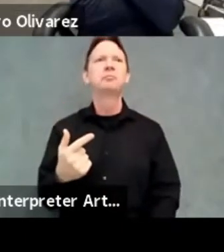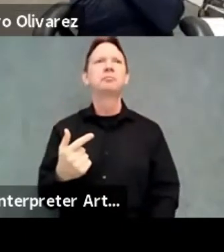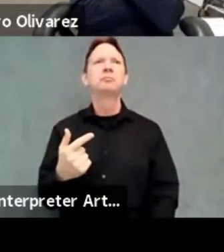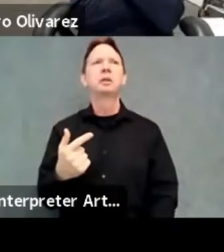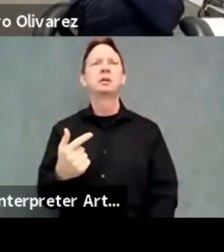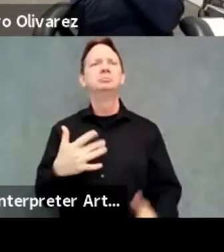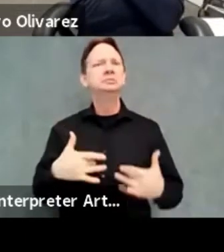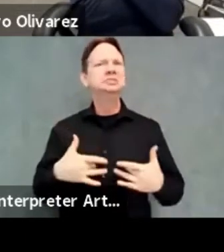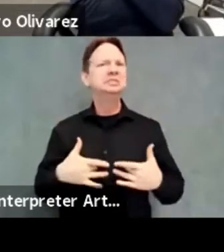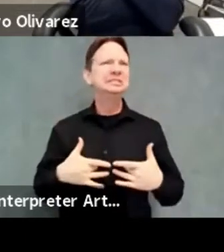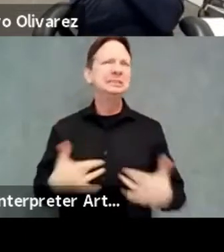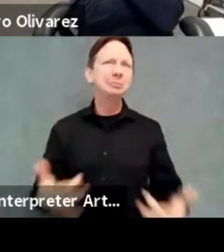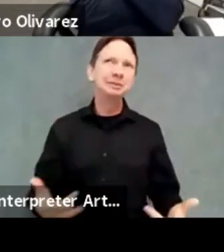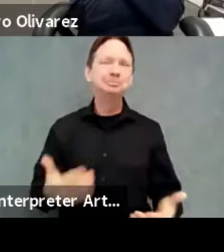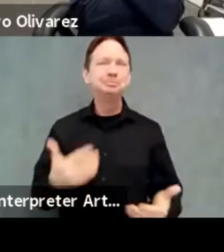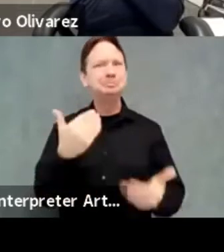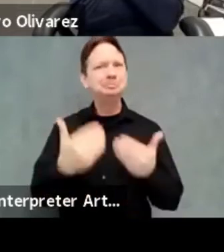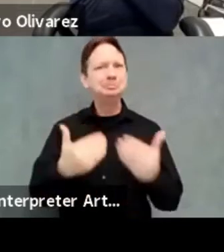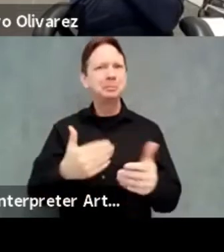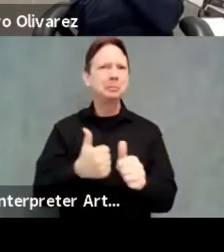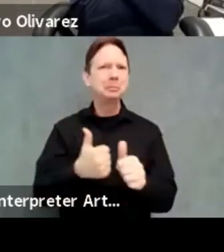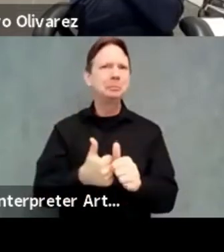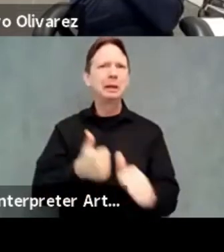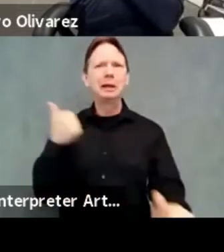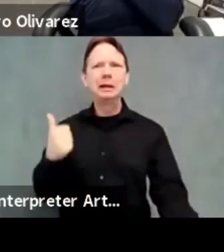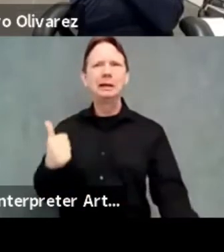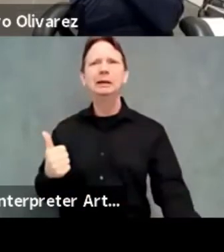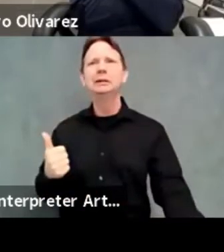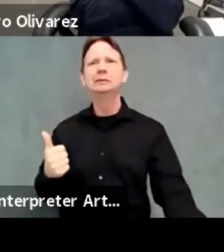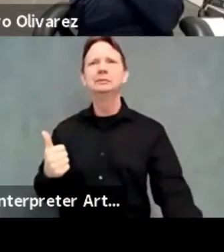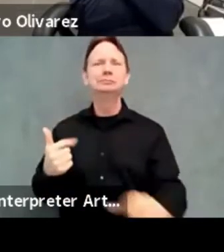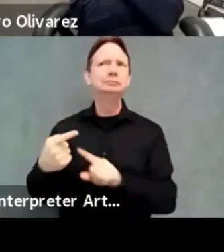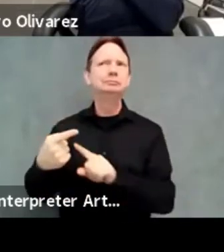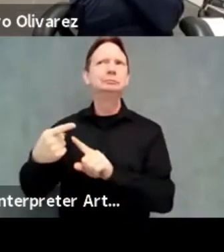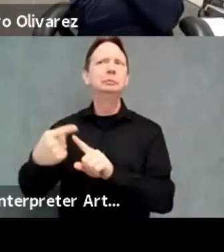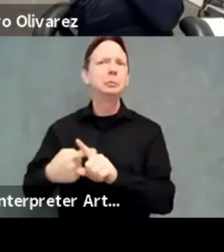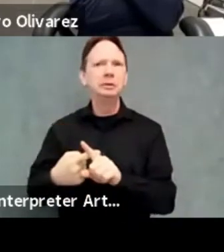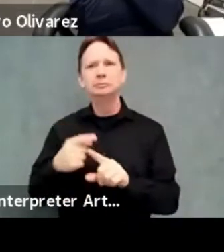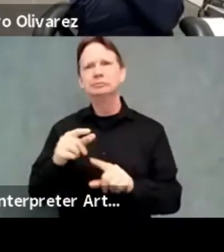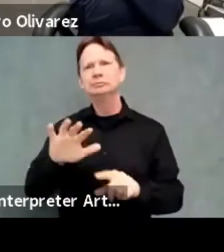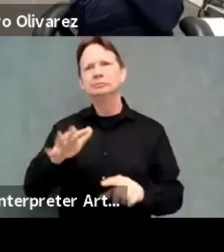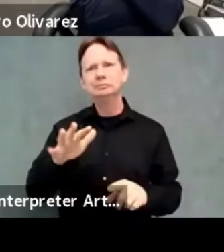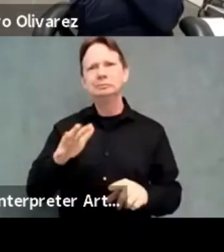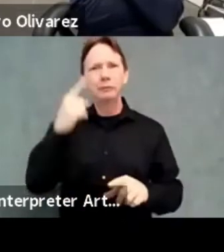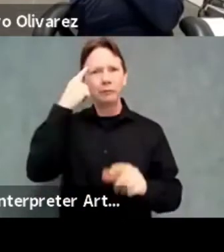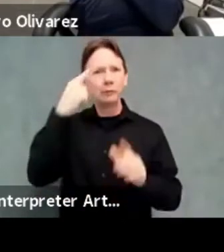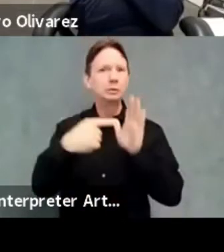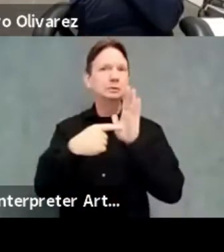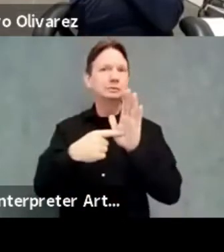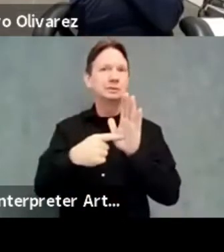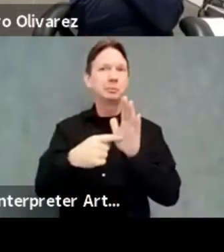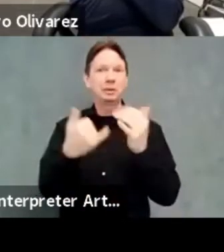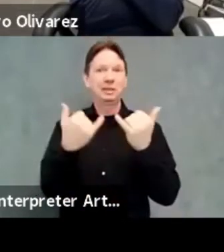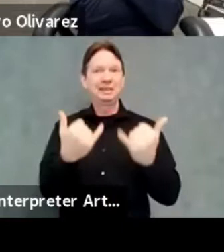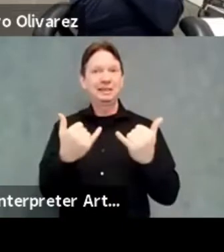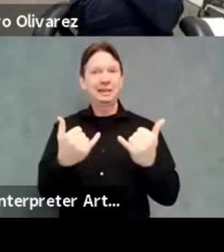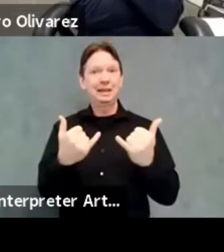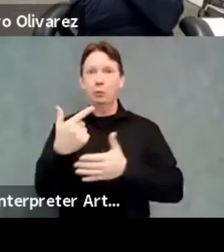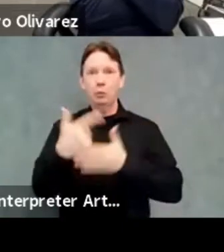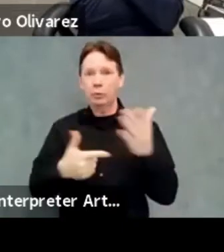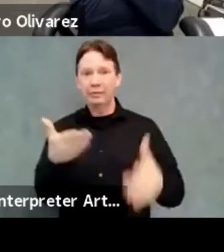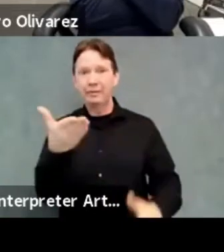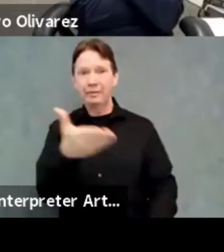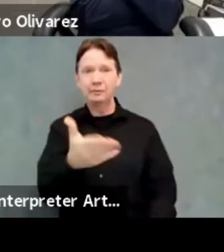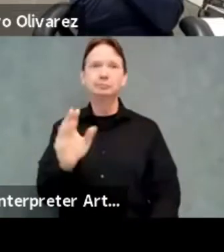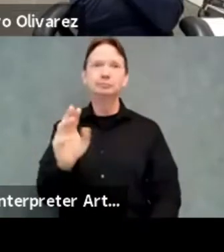behind the month. So I believe March is up there now, but April won't be up until probably more toward the end of May, until when the books are